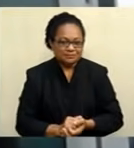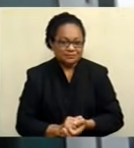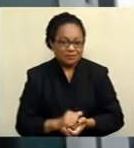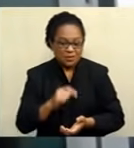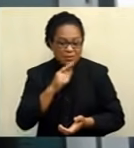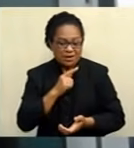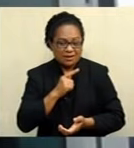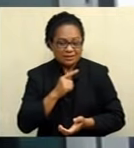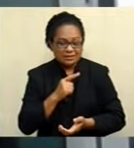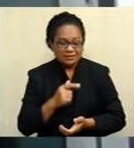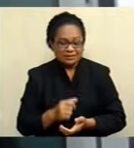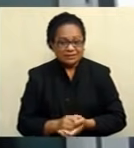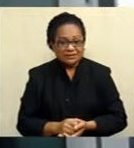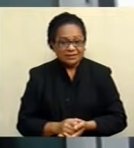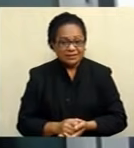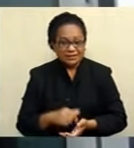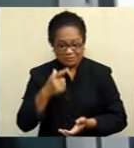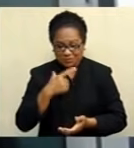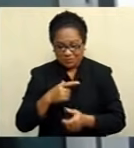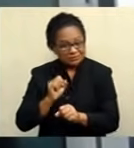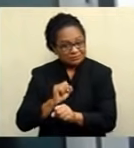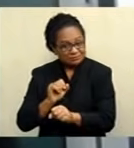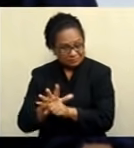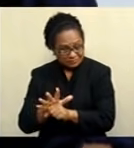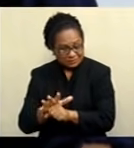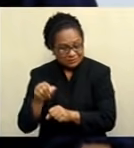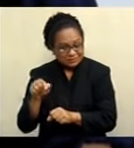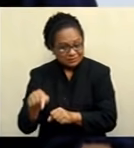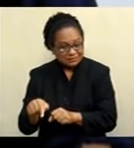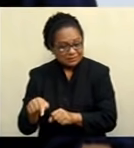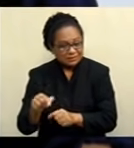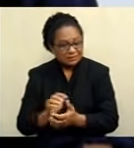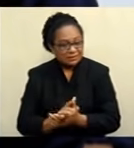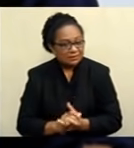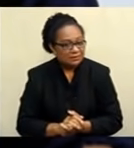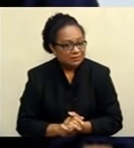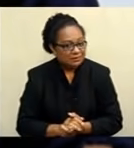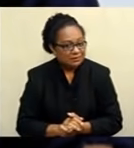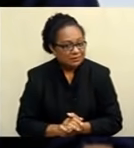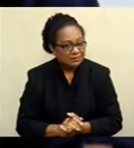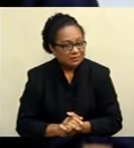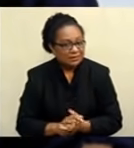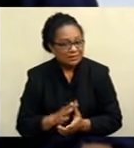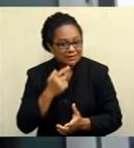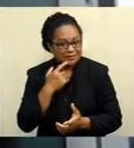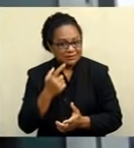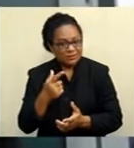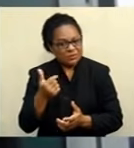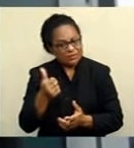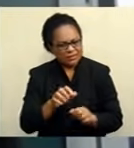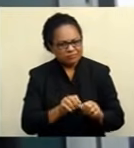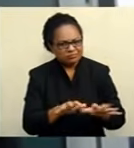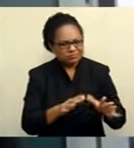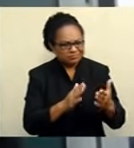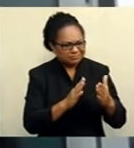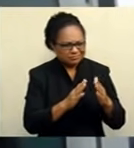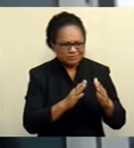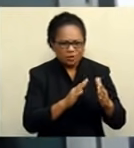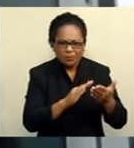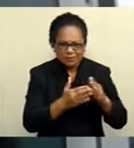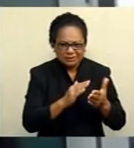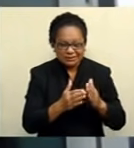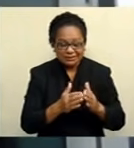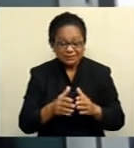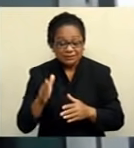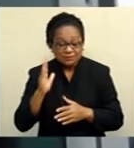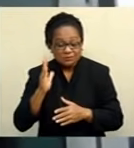with coronavirus, they love to thrive in a social environment. And schools,